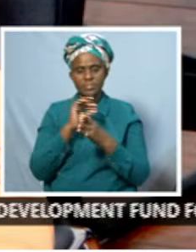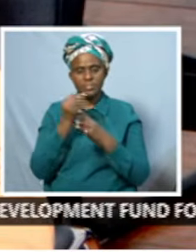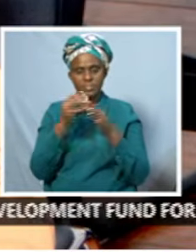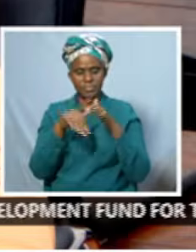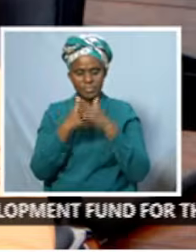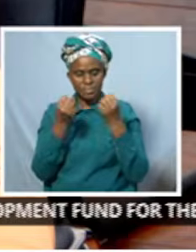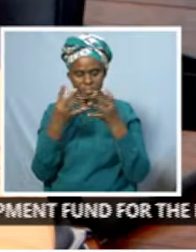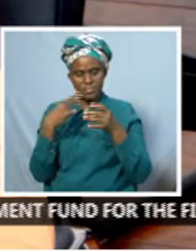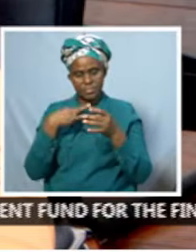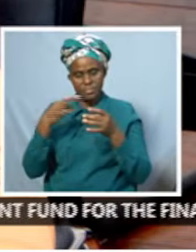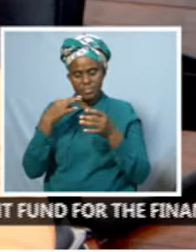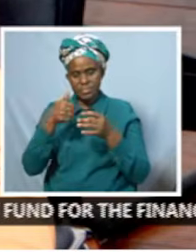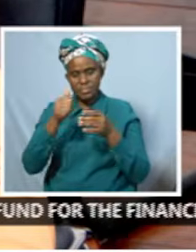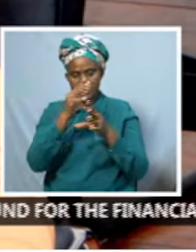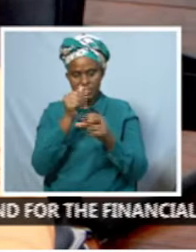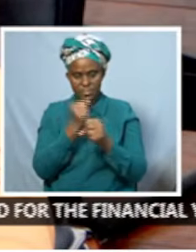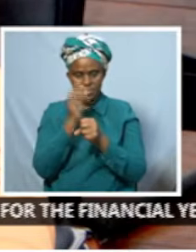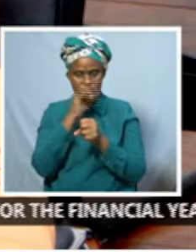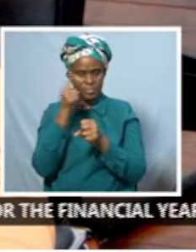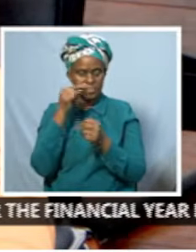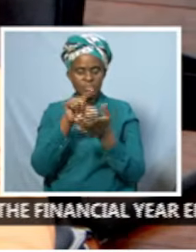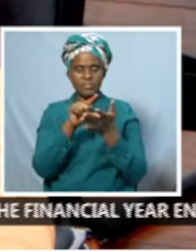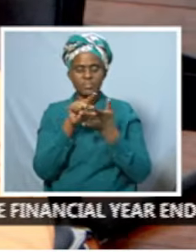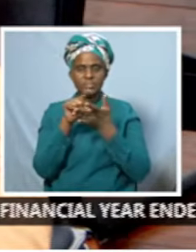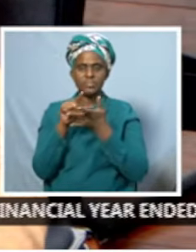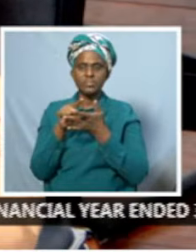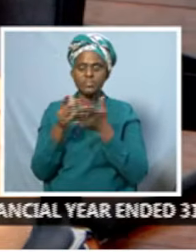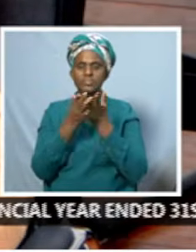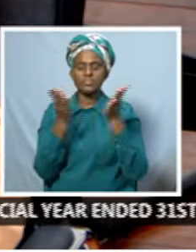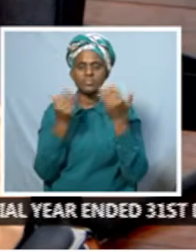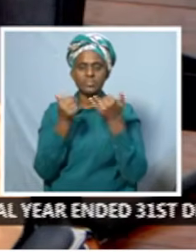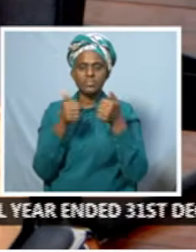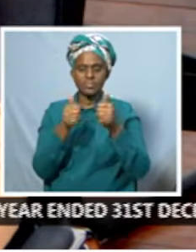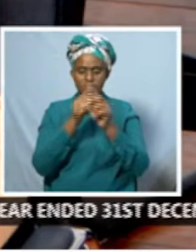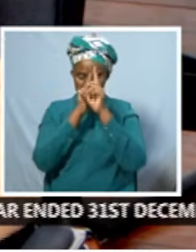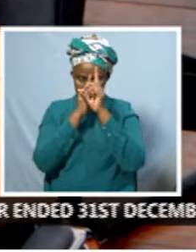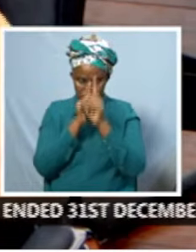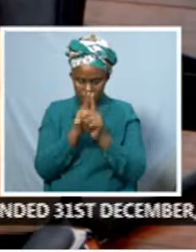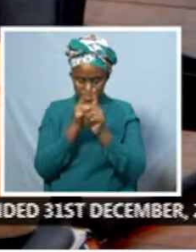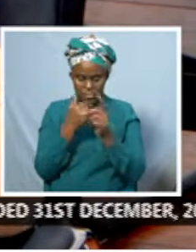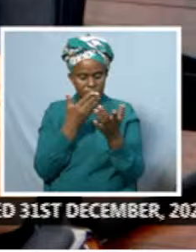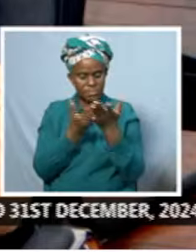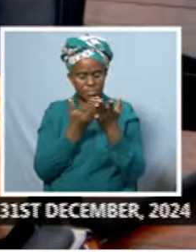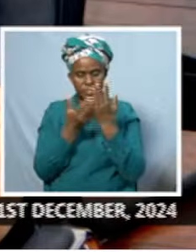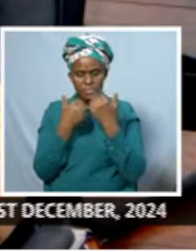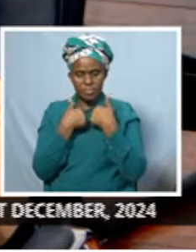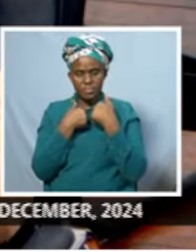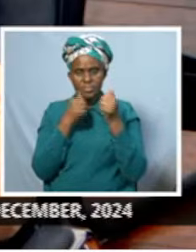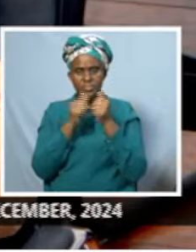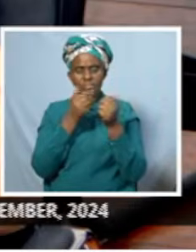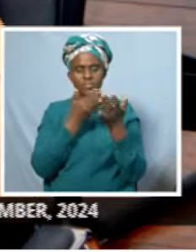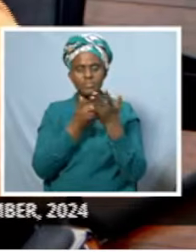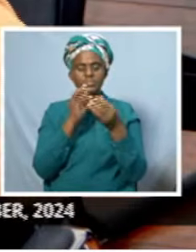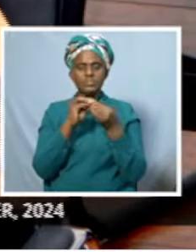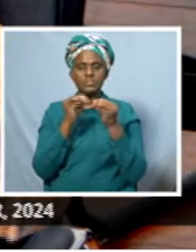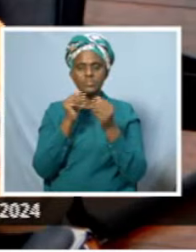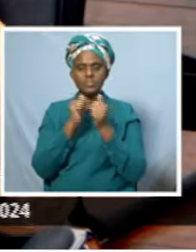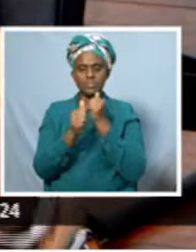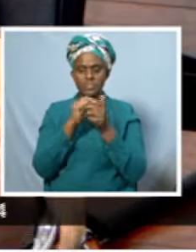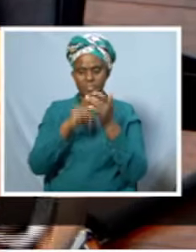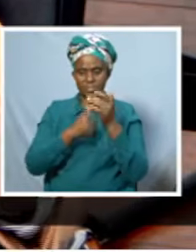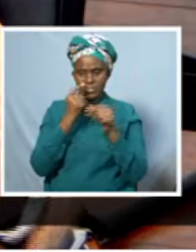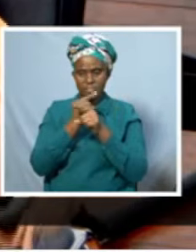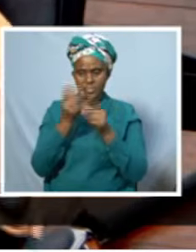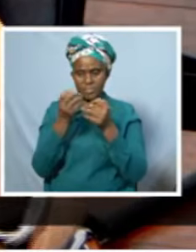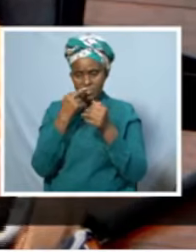many applications did you receive for the loans where you decided to come up with this number? We just want to